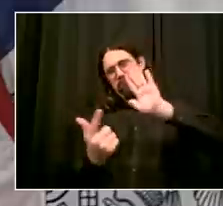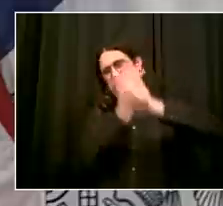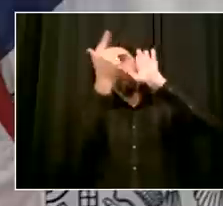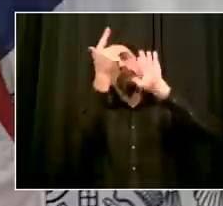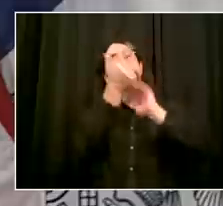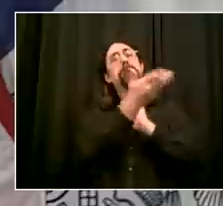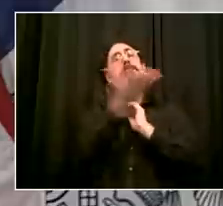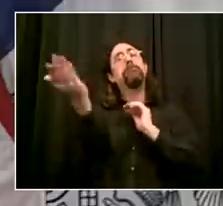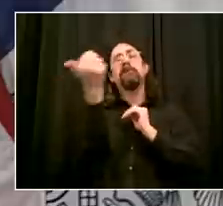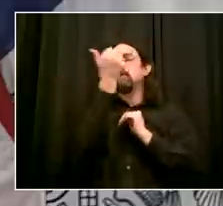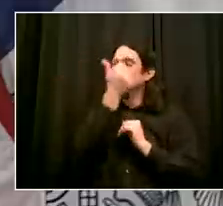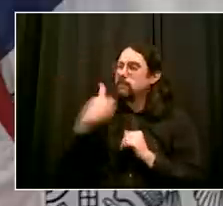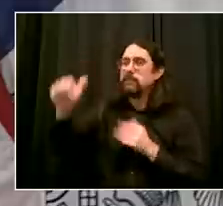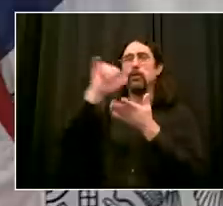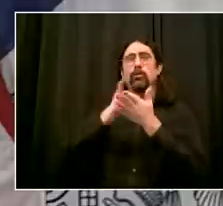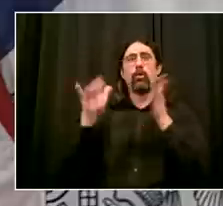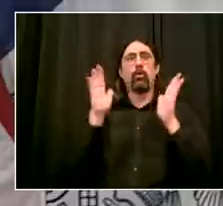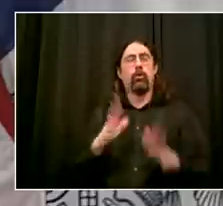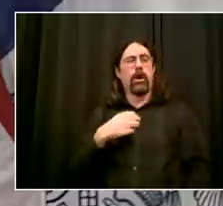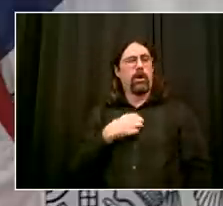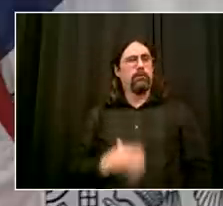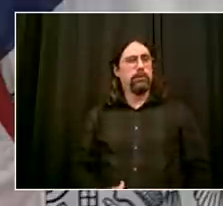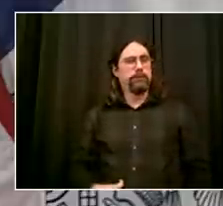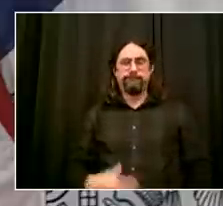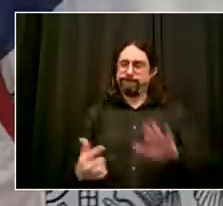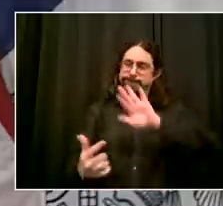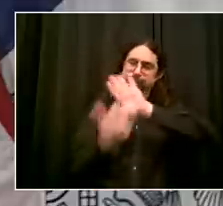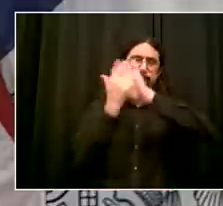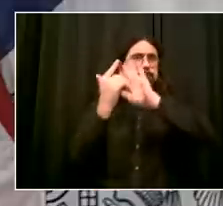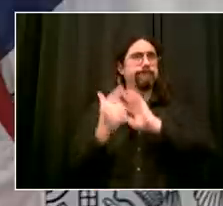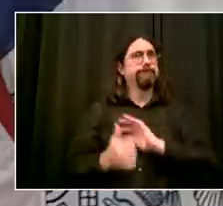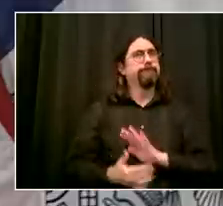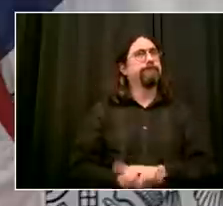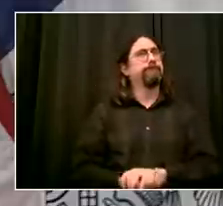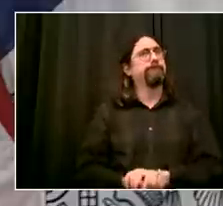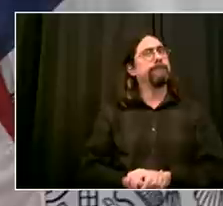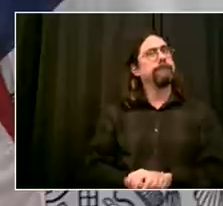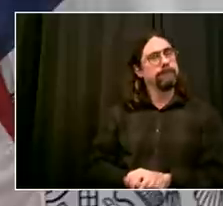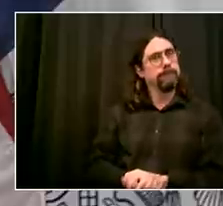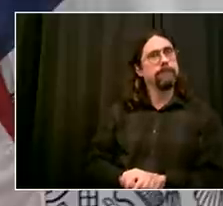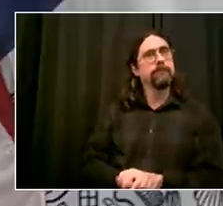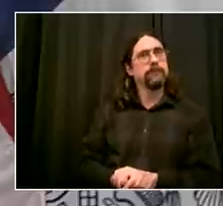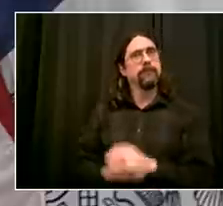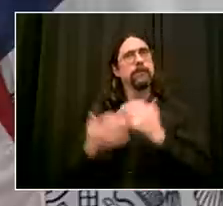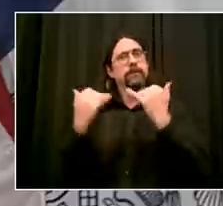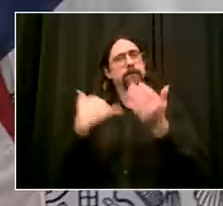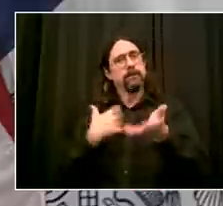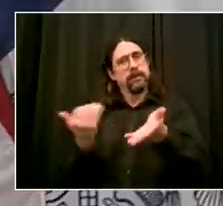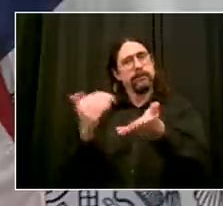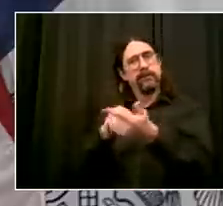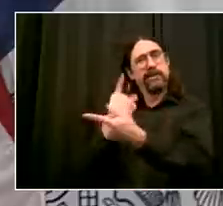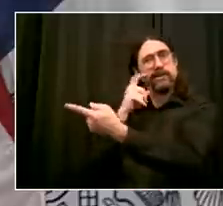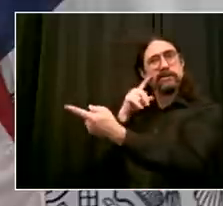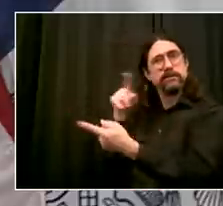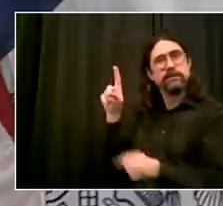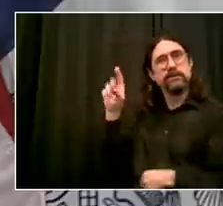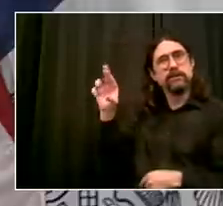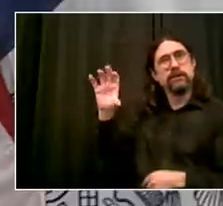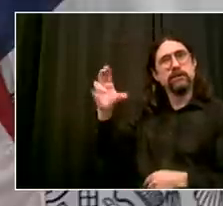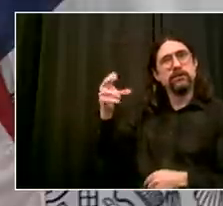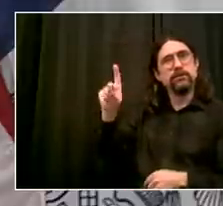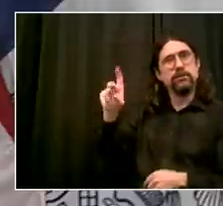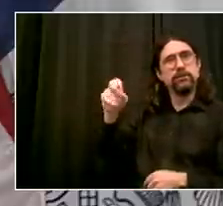care they need, and that is something sacred, to make sure folks stay in touch with their medical